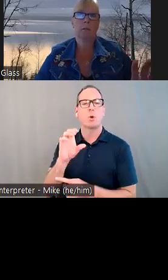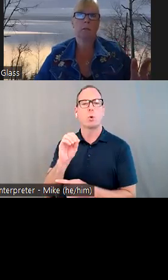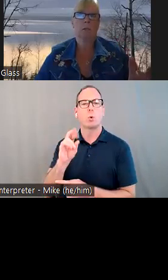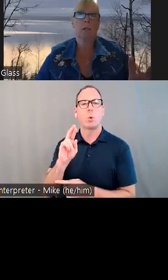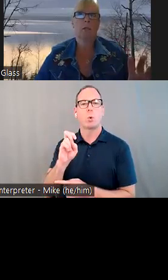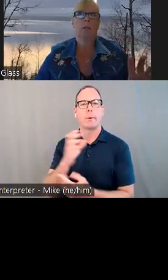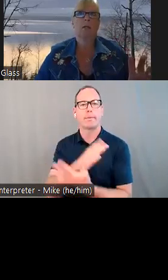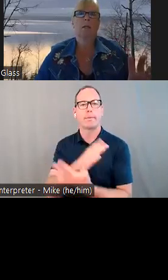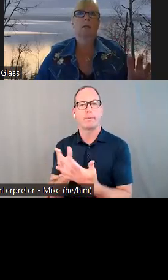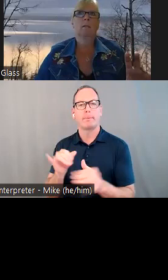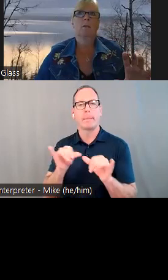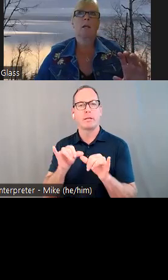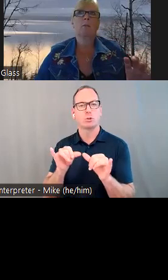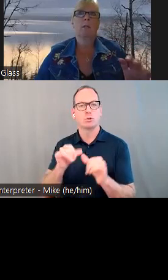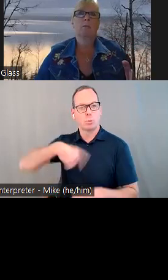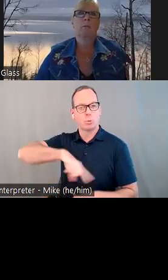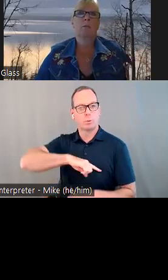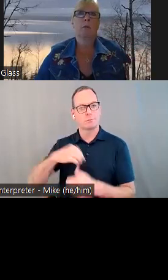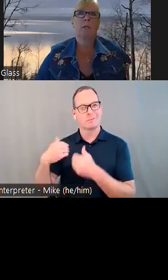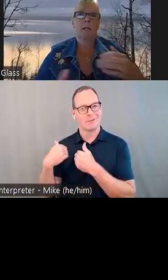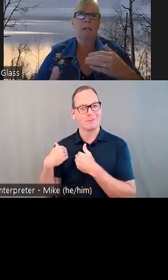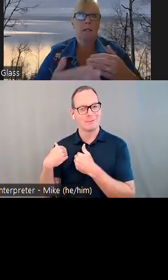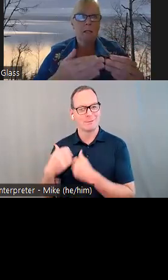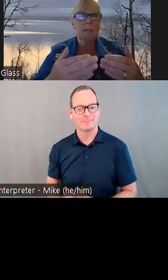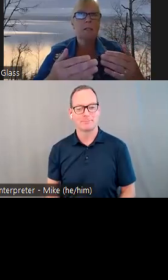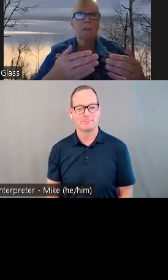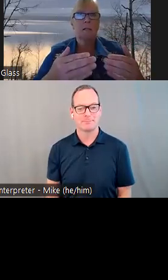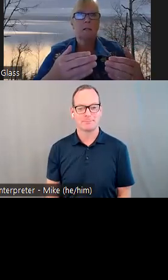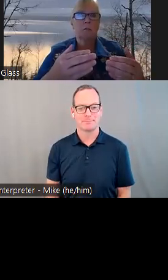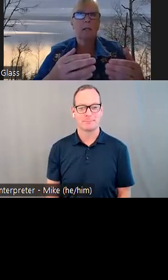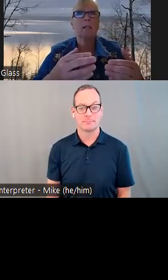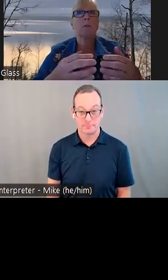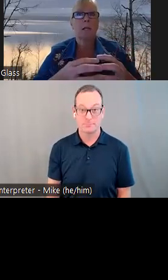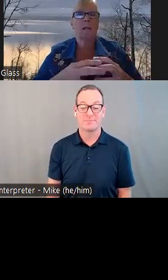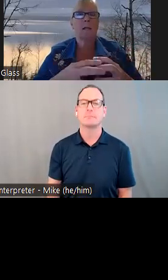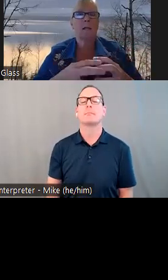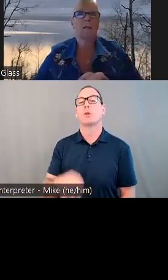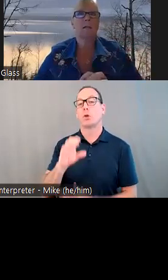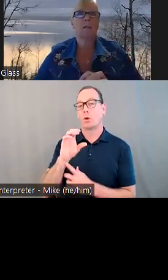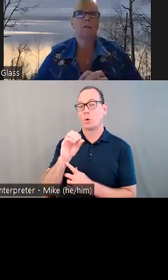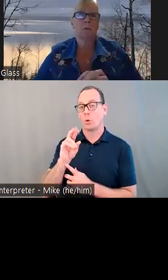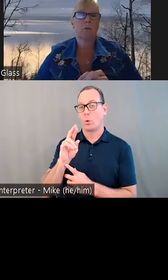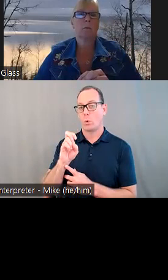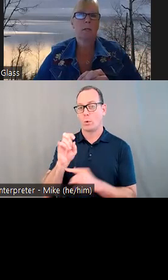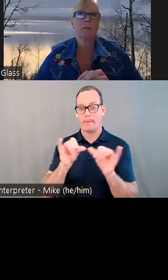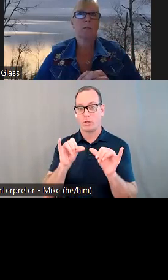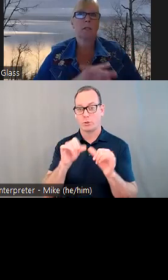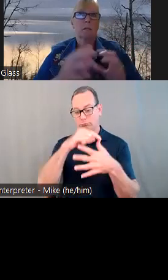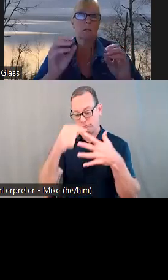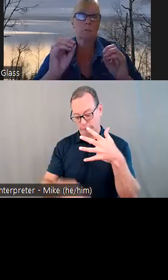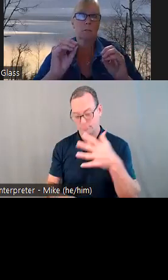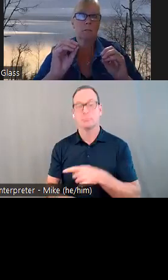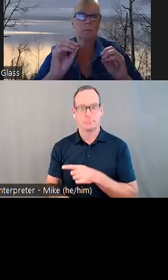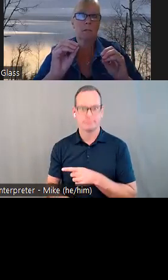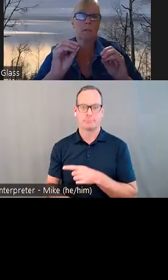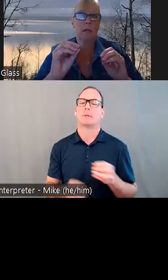accountable. So that's why this report does directly relate to those core measures, because